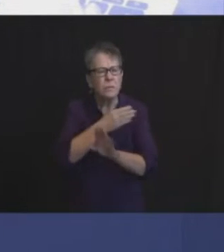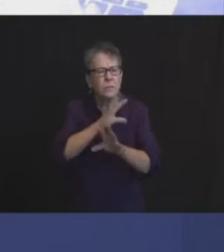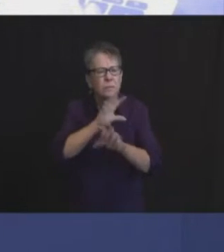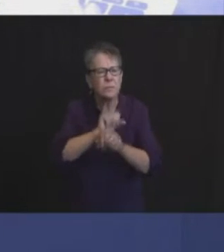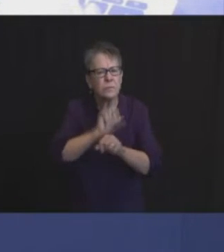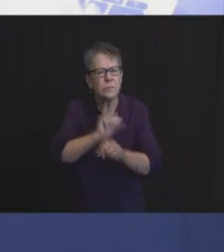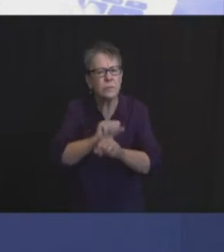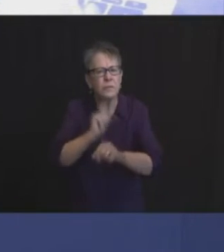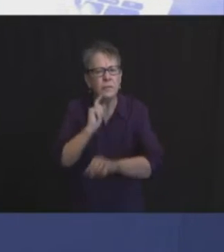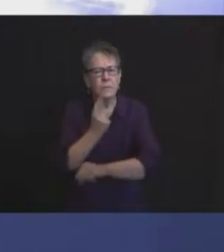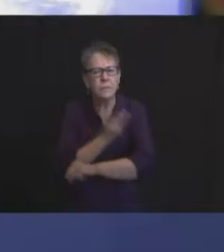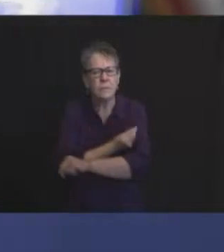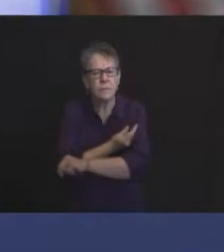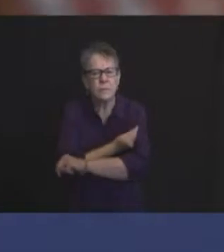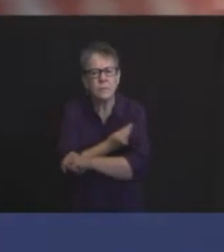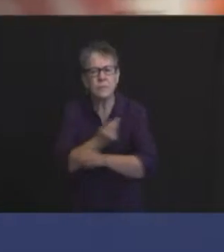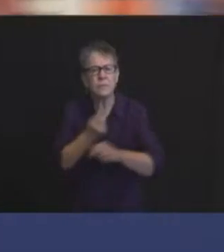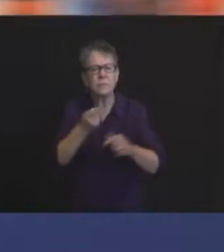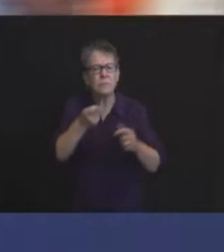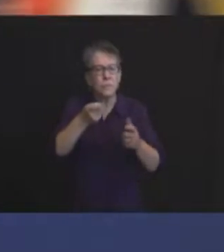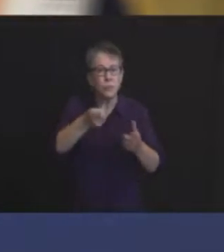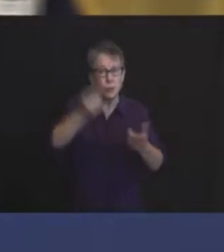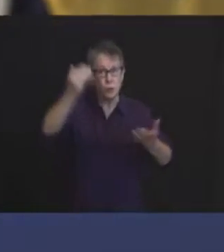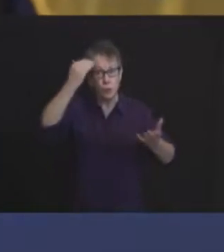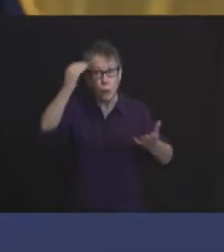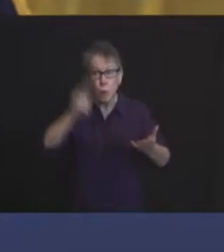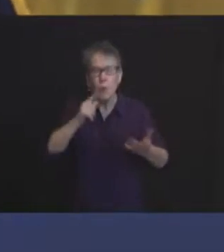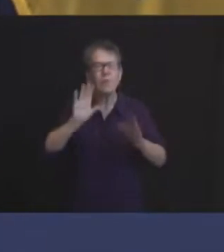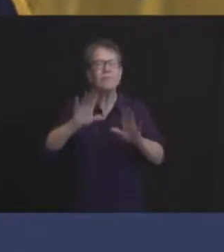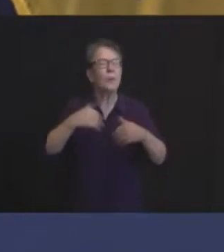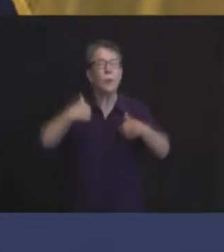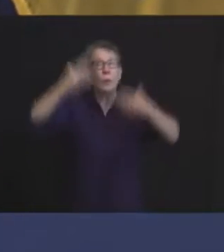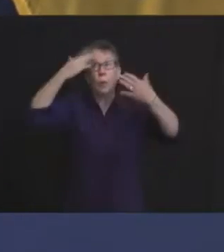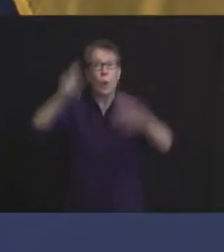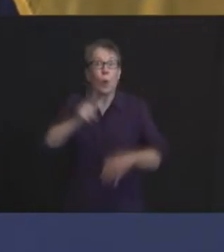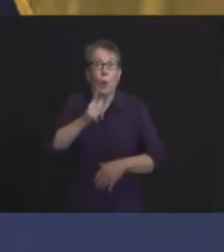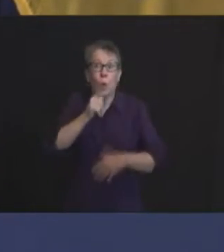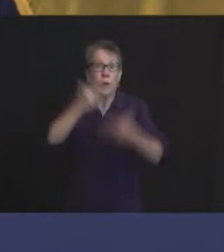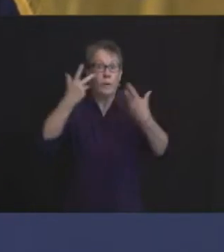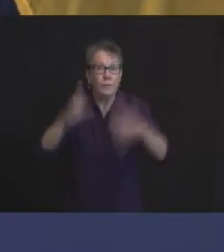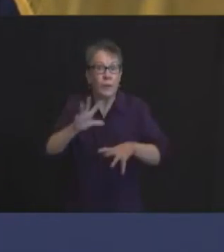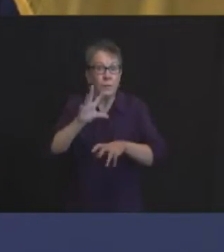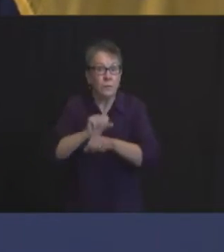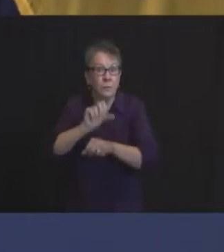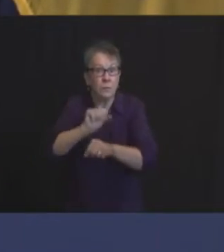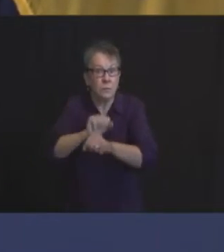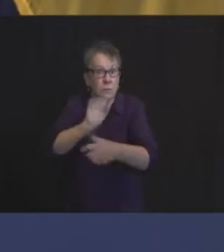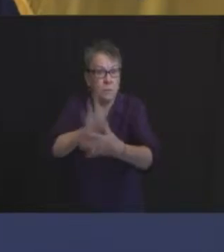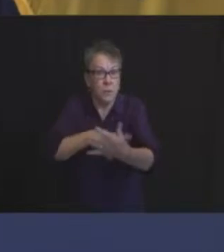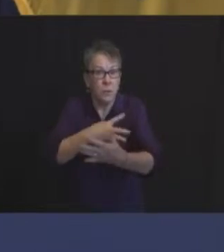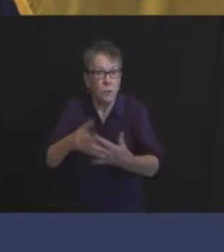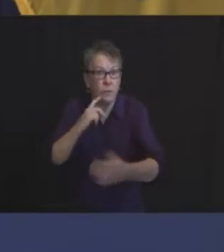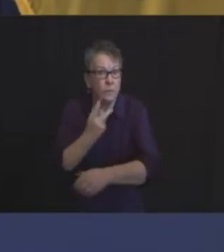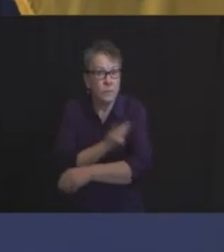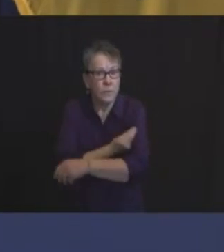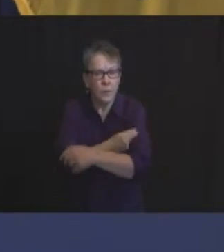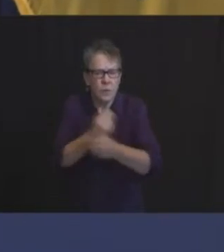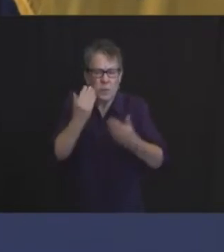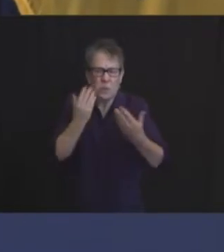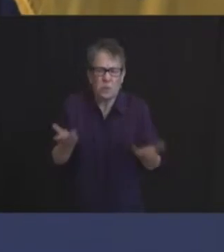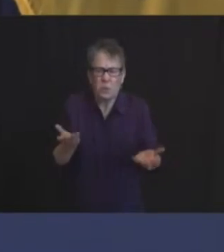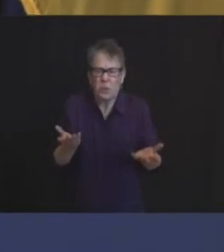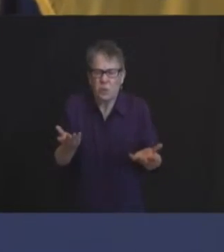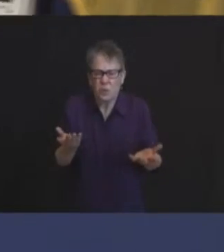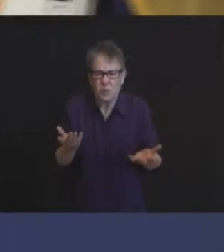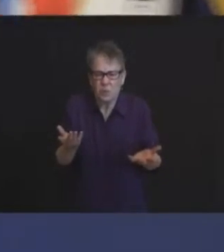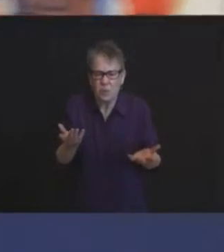just don't have it with me. And would you agree that, Tina, fewer holidays is a good thing, right?